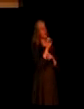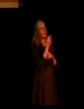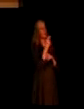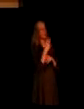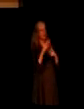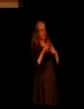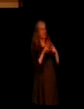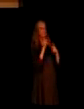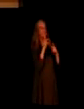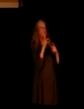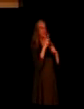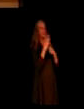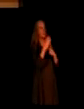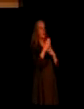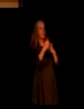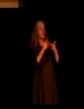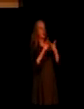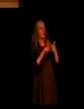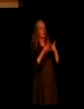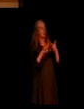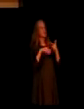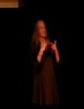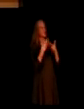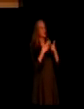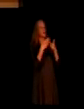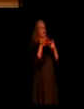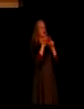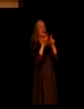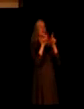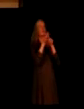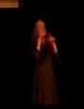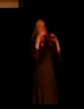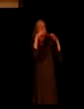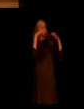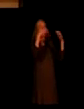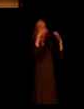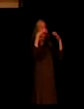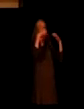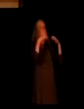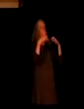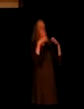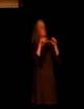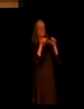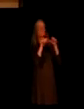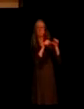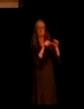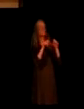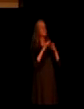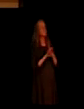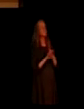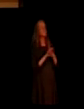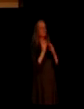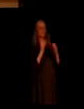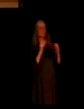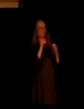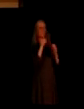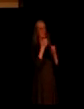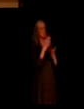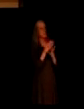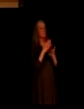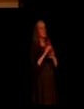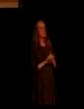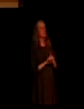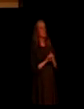vapor, and all the meteorology nonstop. It's all automated. The map of where these